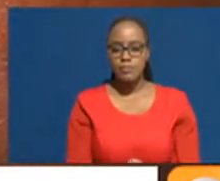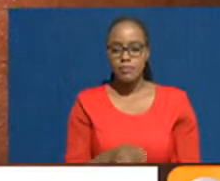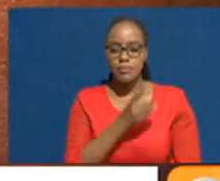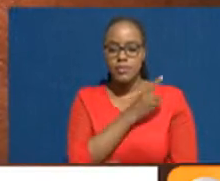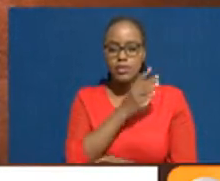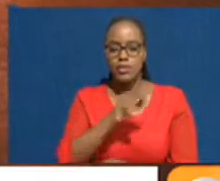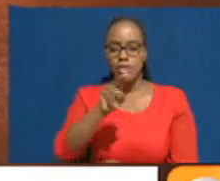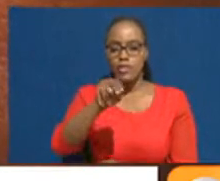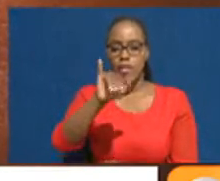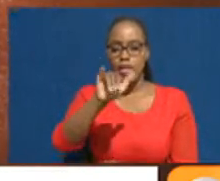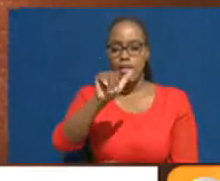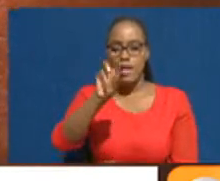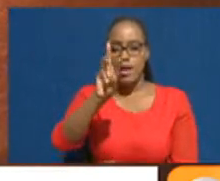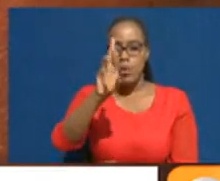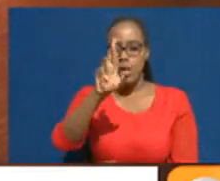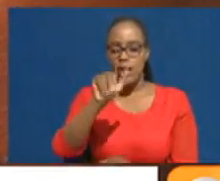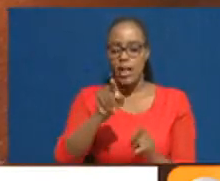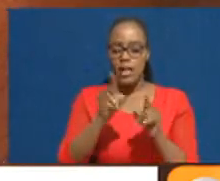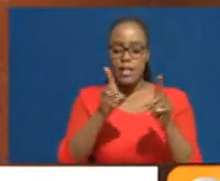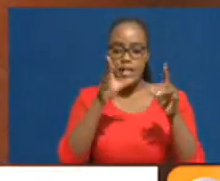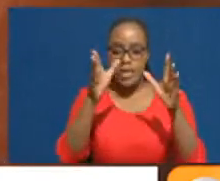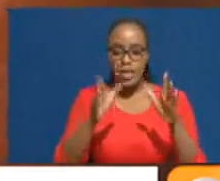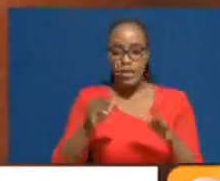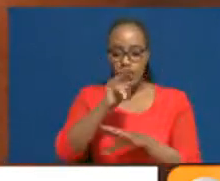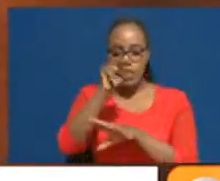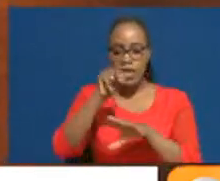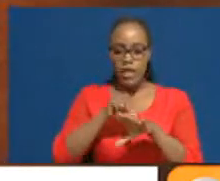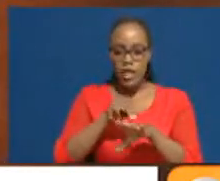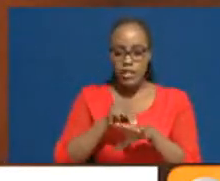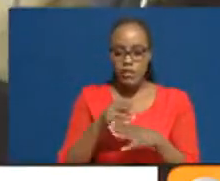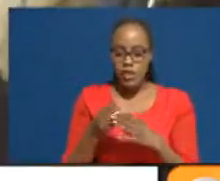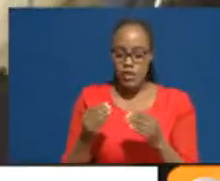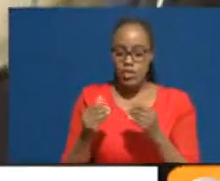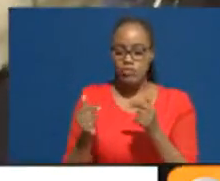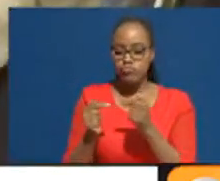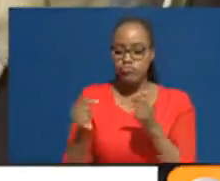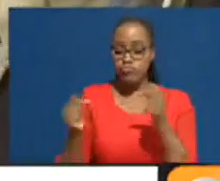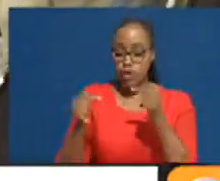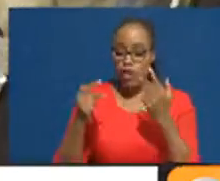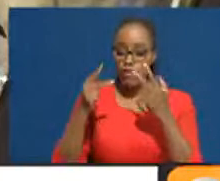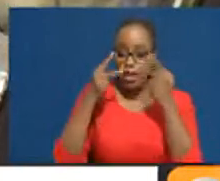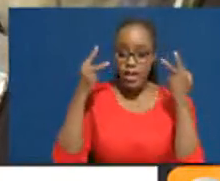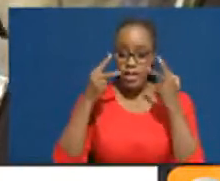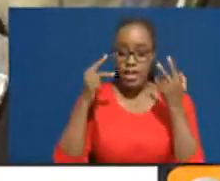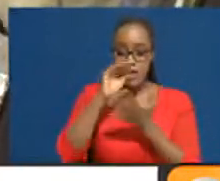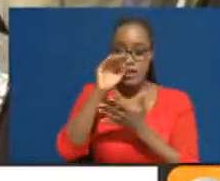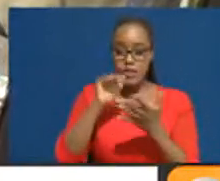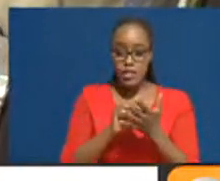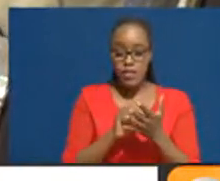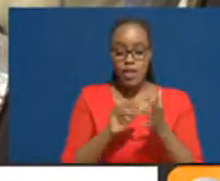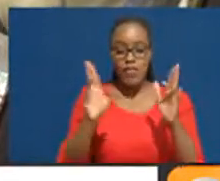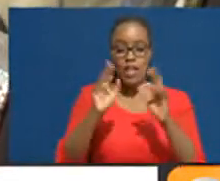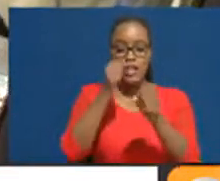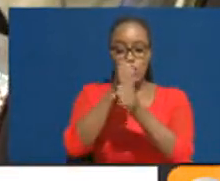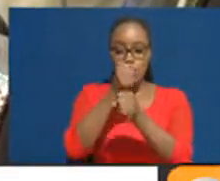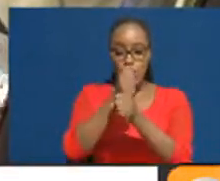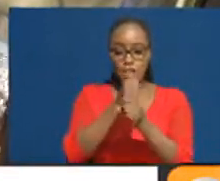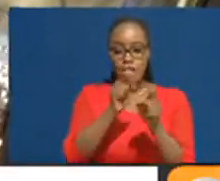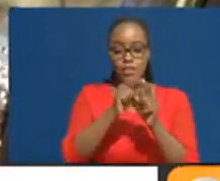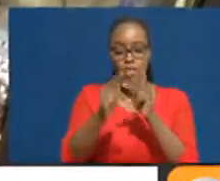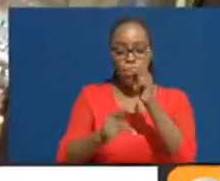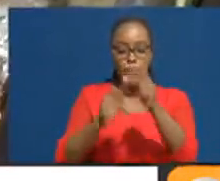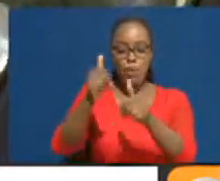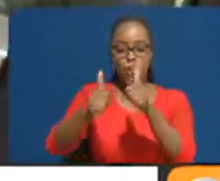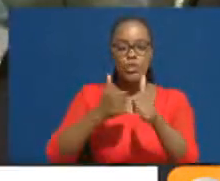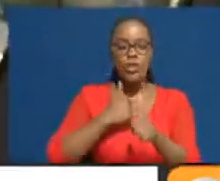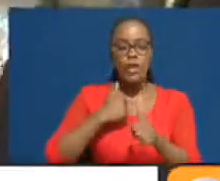Dr. Nyawira Masharia is the director of the National Counter-Terrorism Center. She is upbeat about the progress